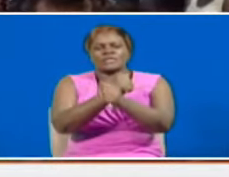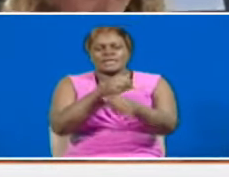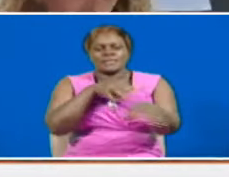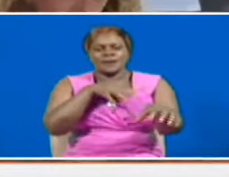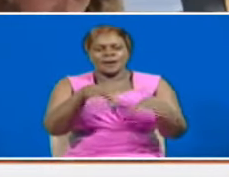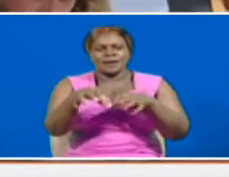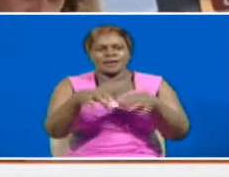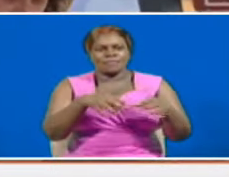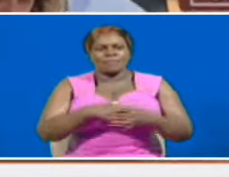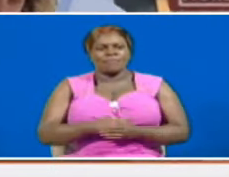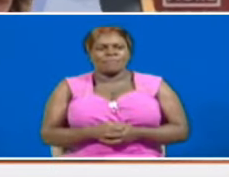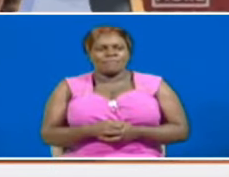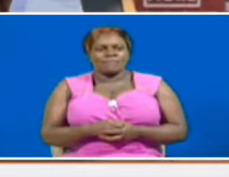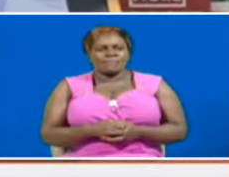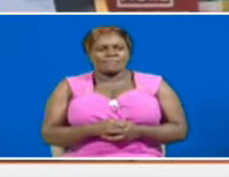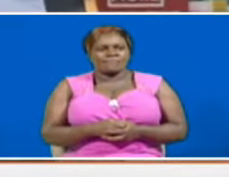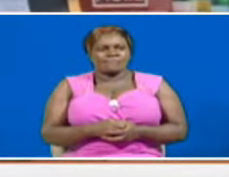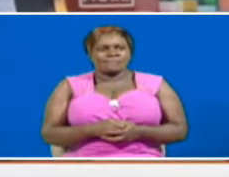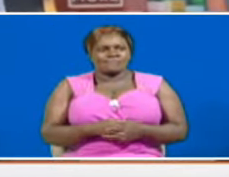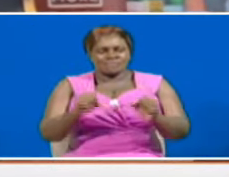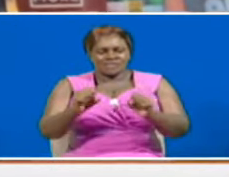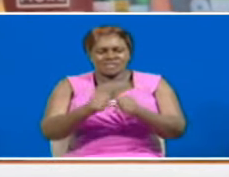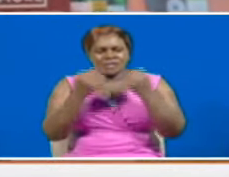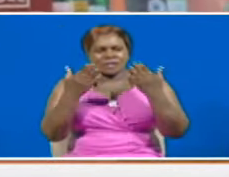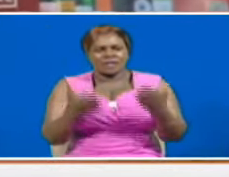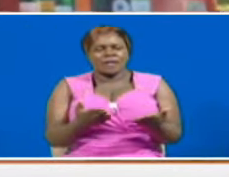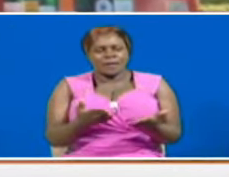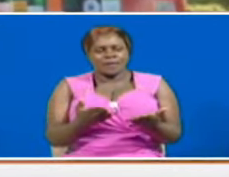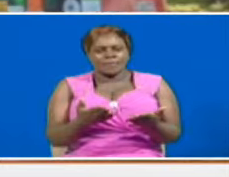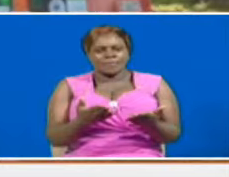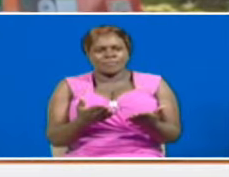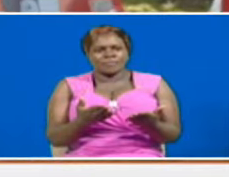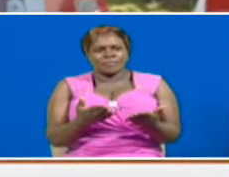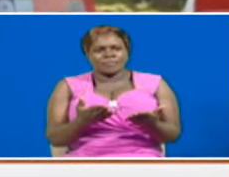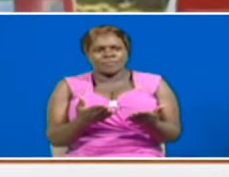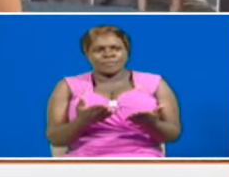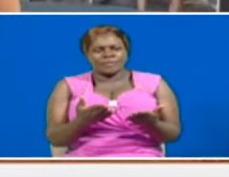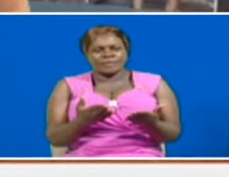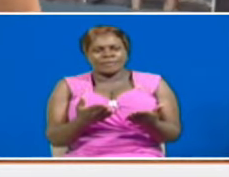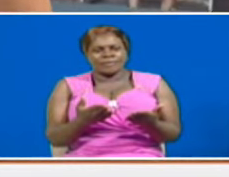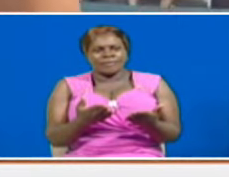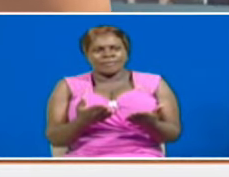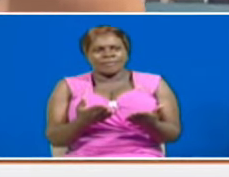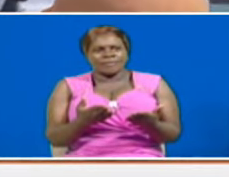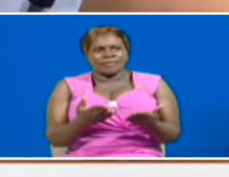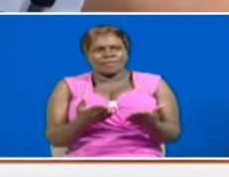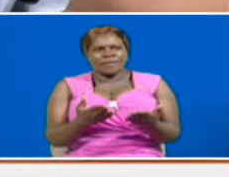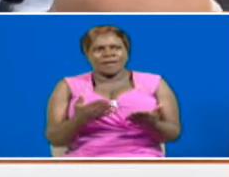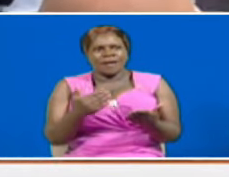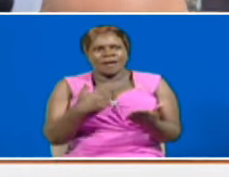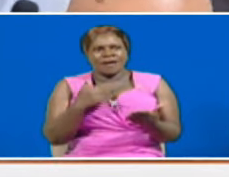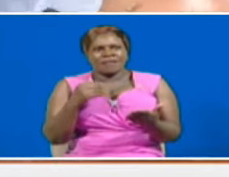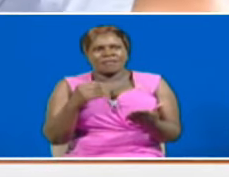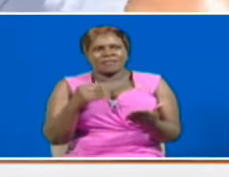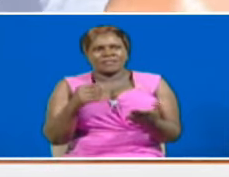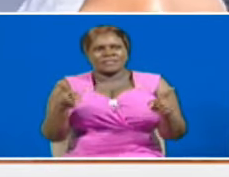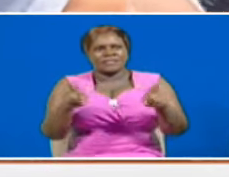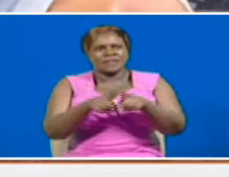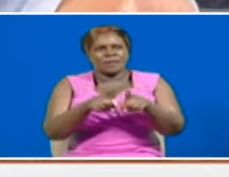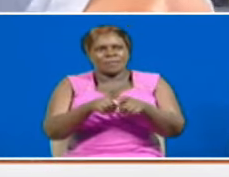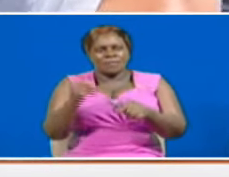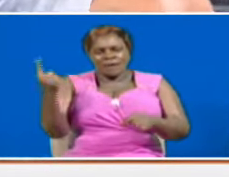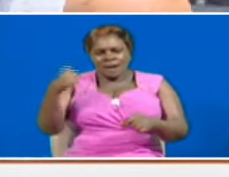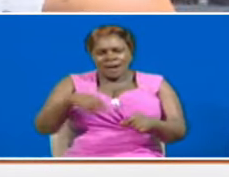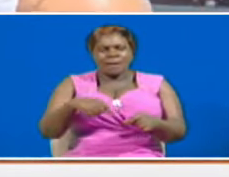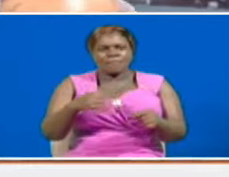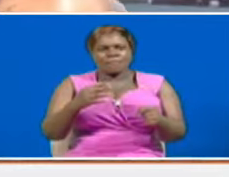animals. I'll tell you a little bit about one of our rescues here, Mufasa. Hey, buddy. Here's Mufasa. He actually came to